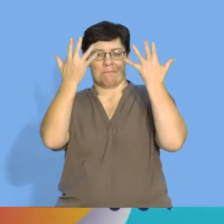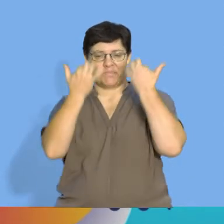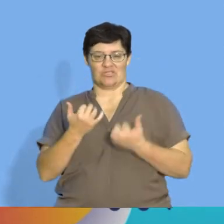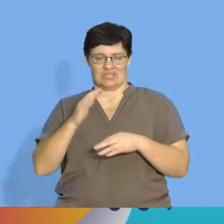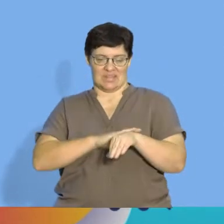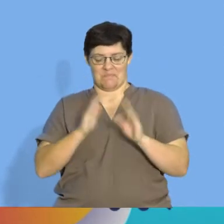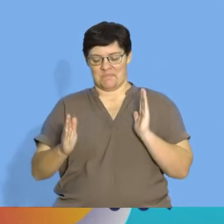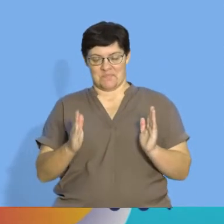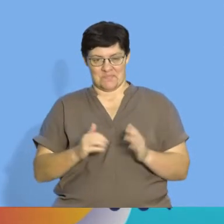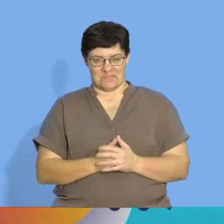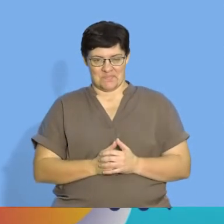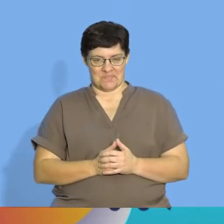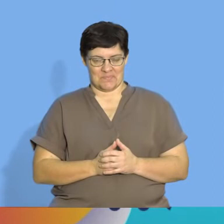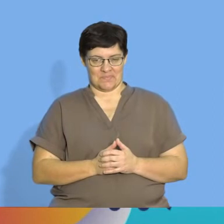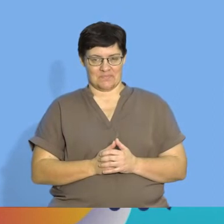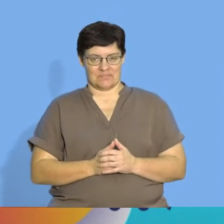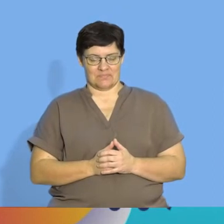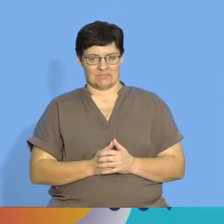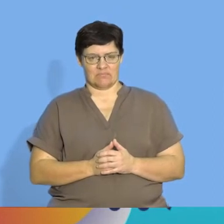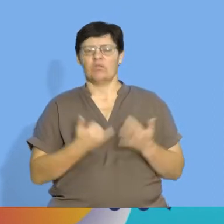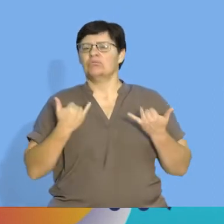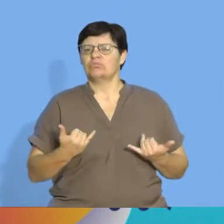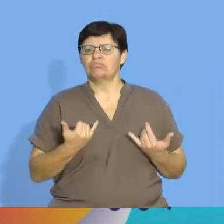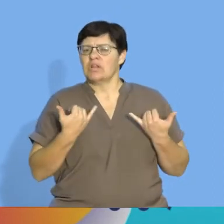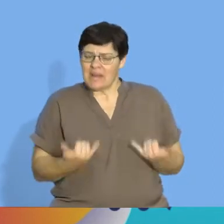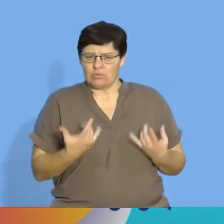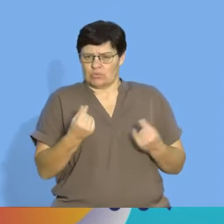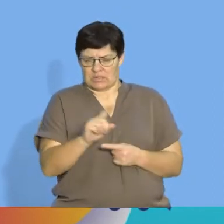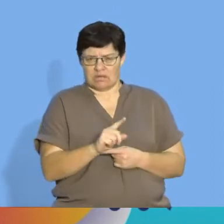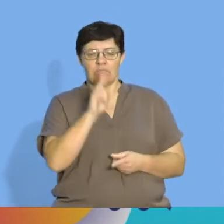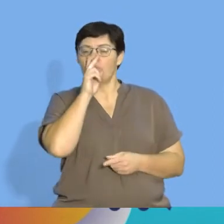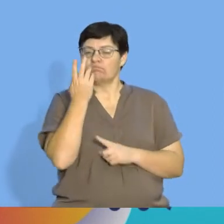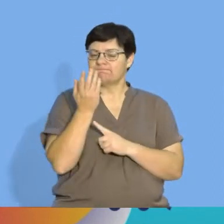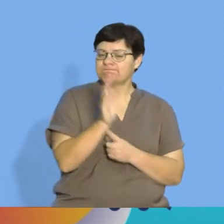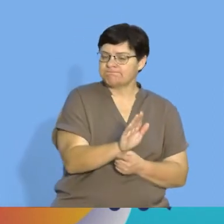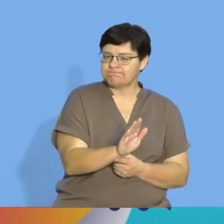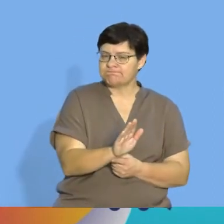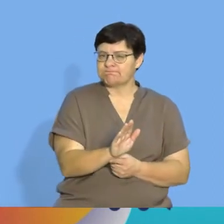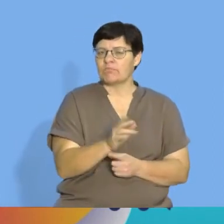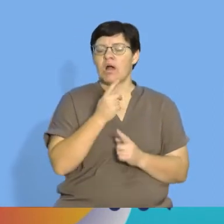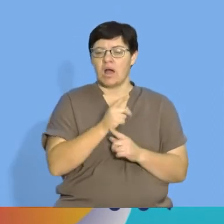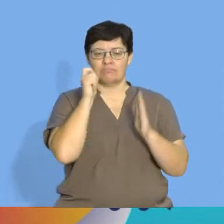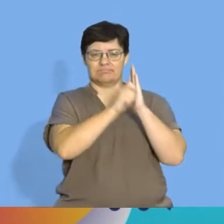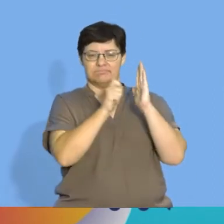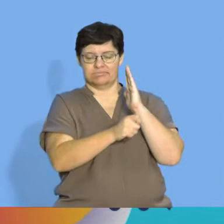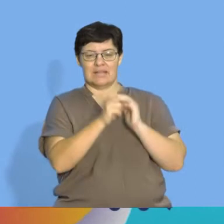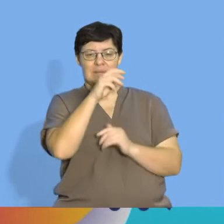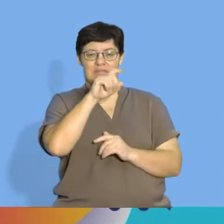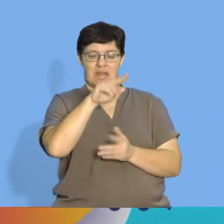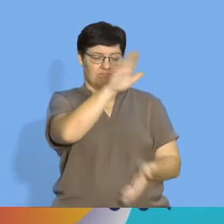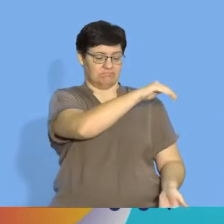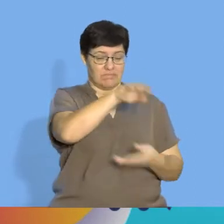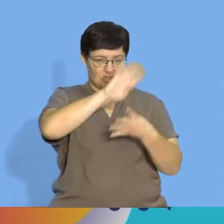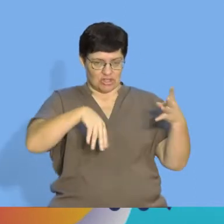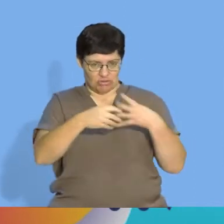budget period. Okay, so what have we done in this segment? We've shown you calculations on how to complete